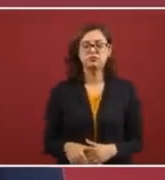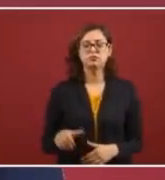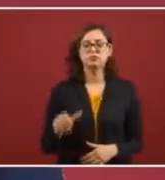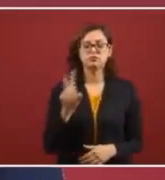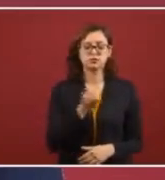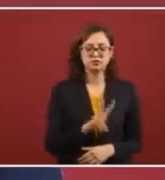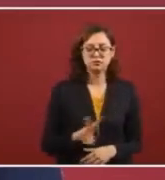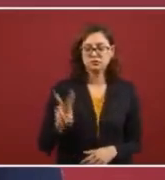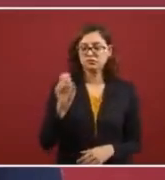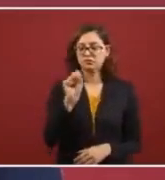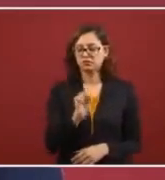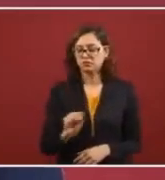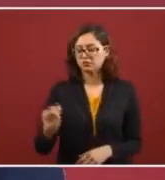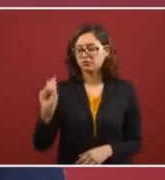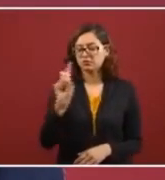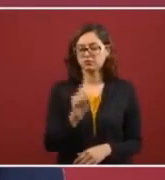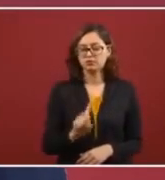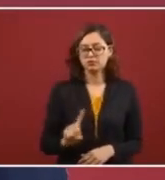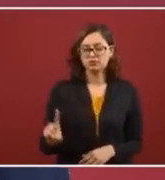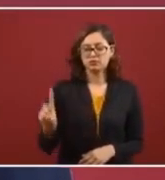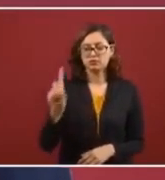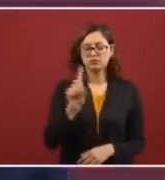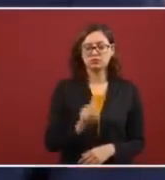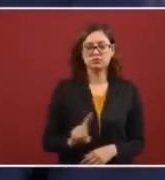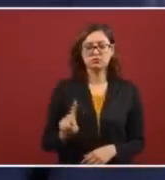and on Saturday and Sunday,